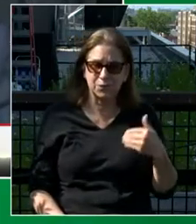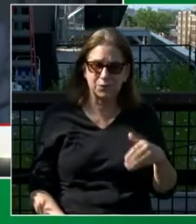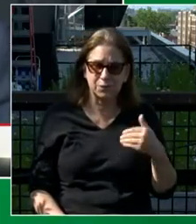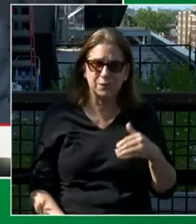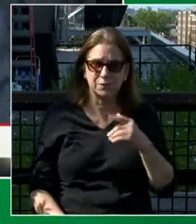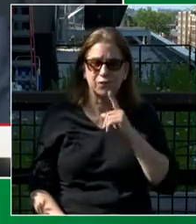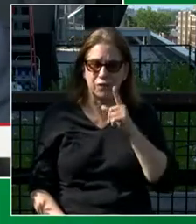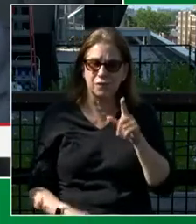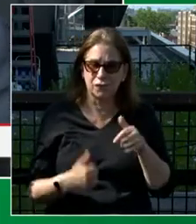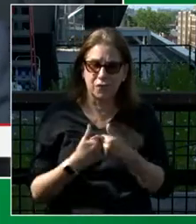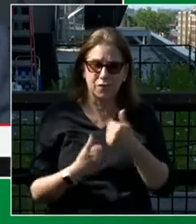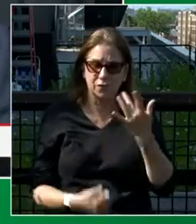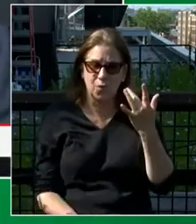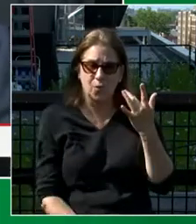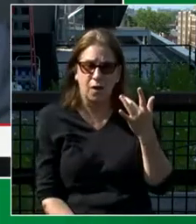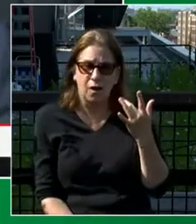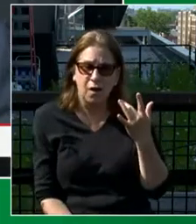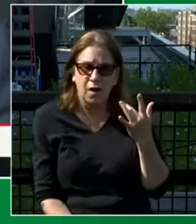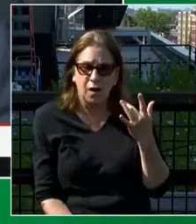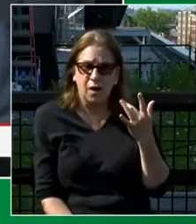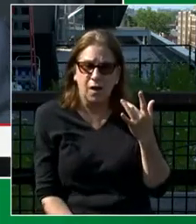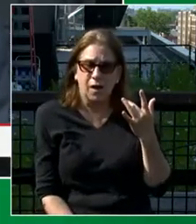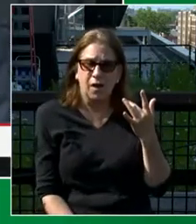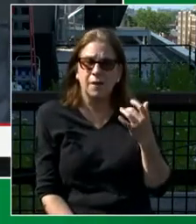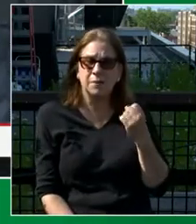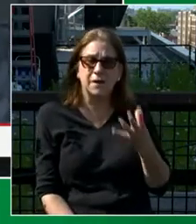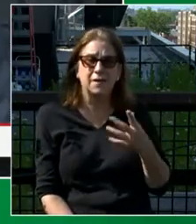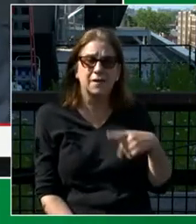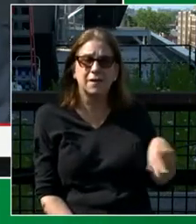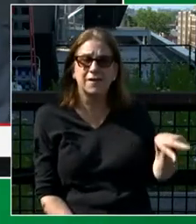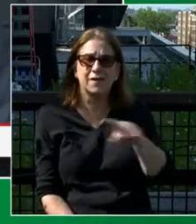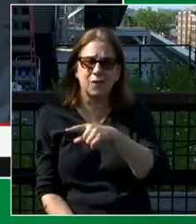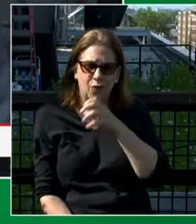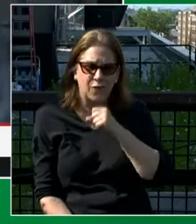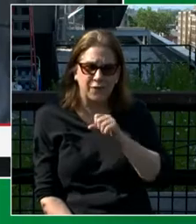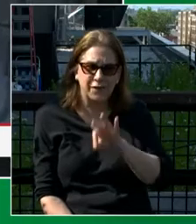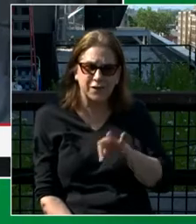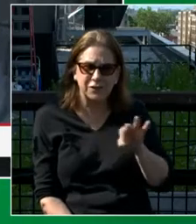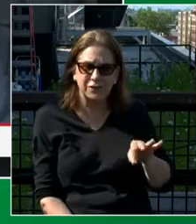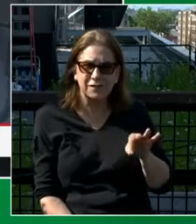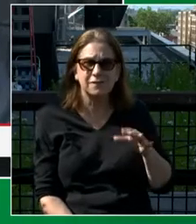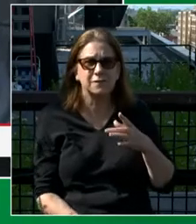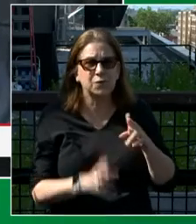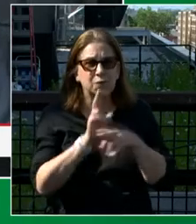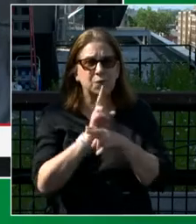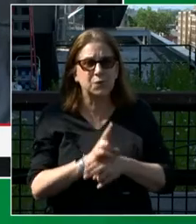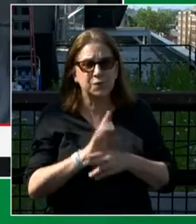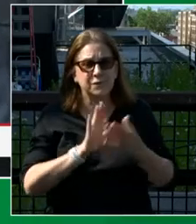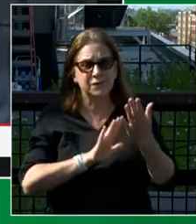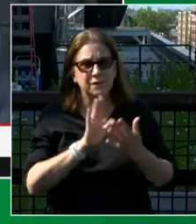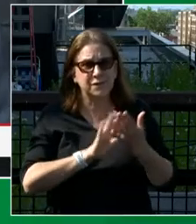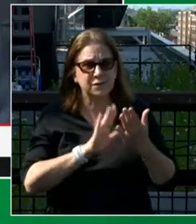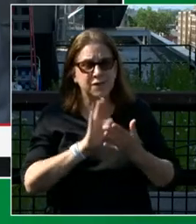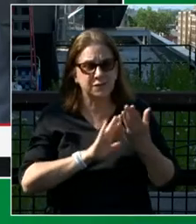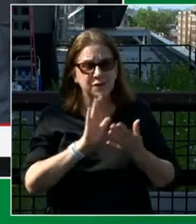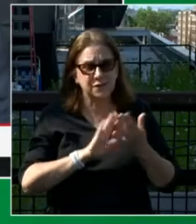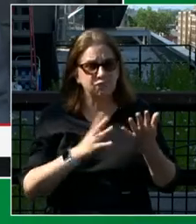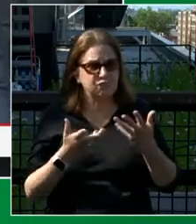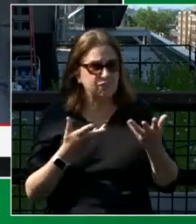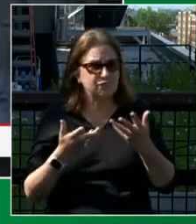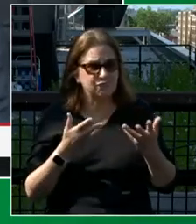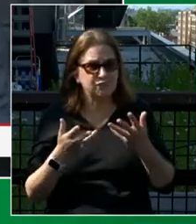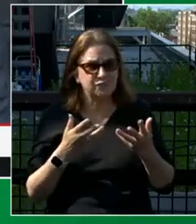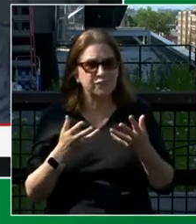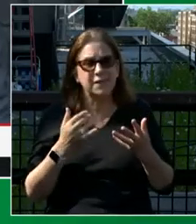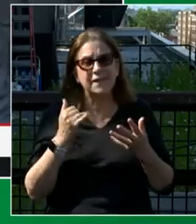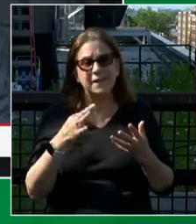school, where it was all retail interactions. And my thinking was, if you want to build a culture and you want to